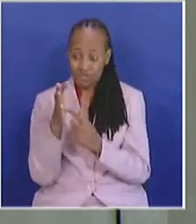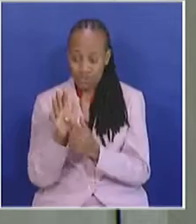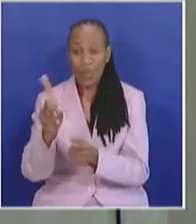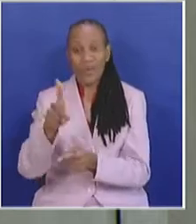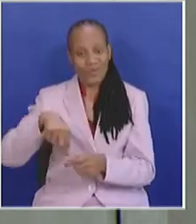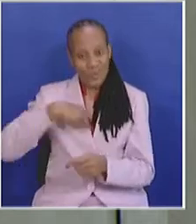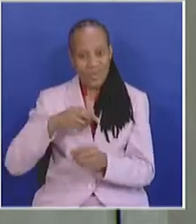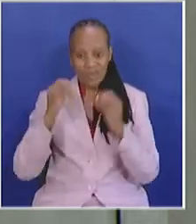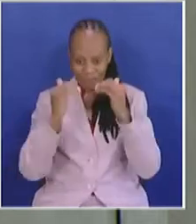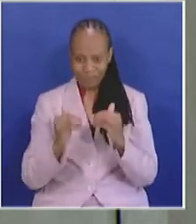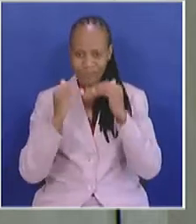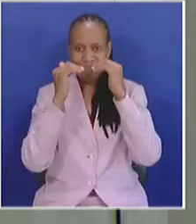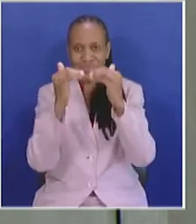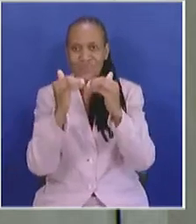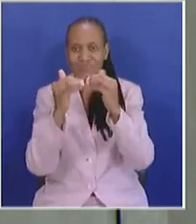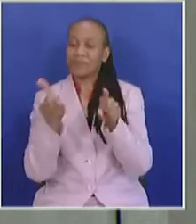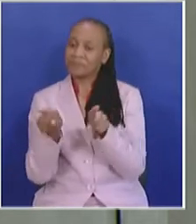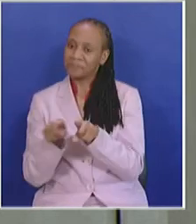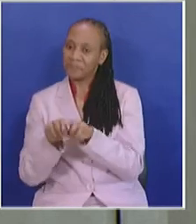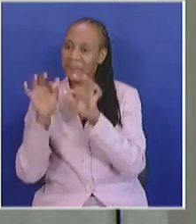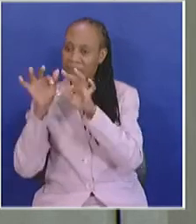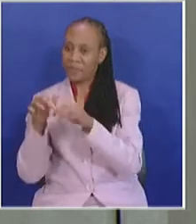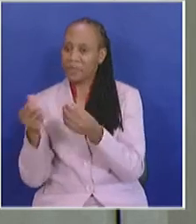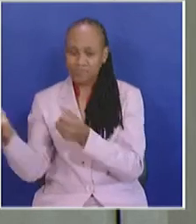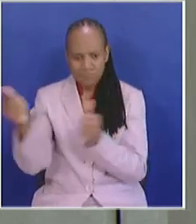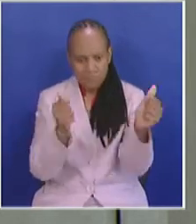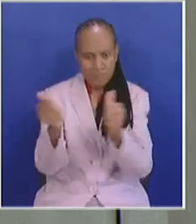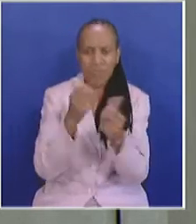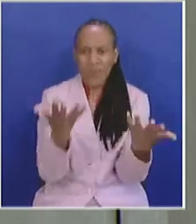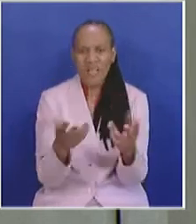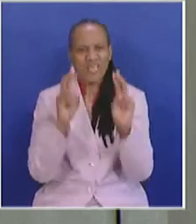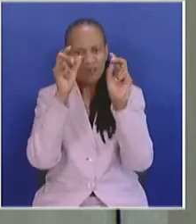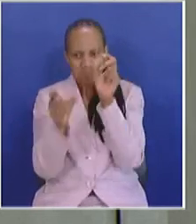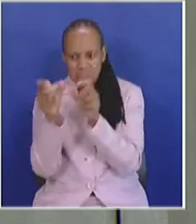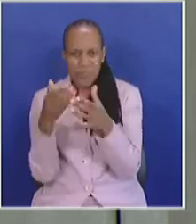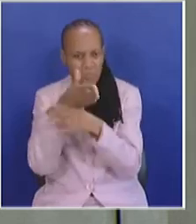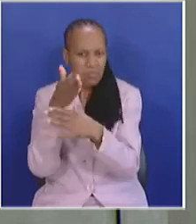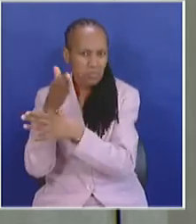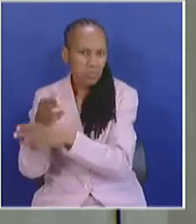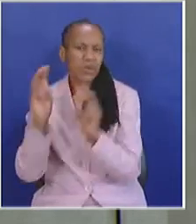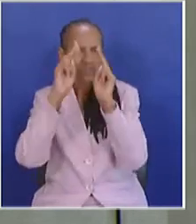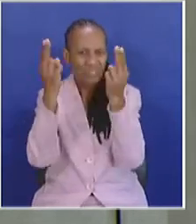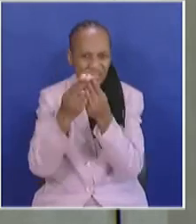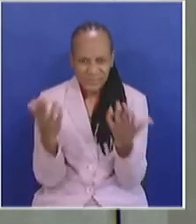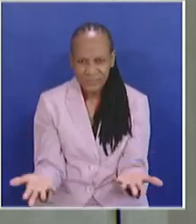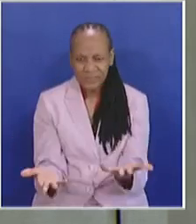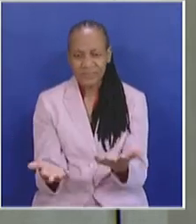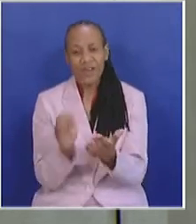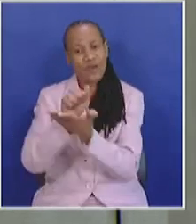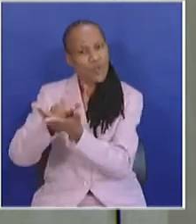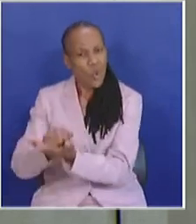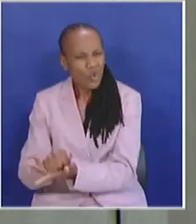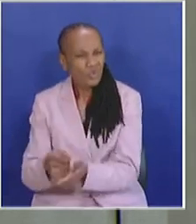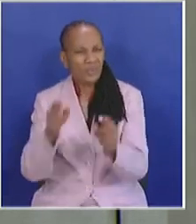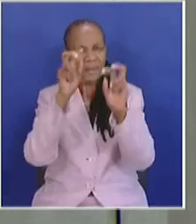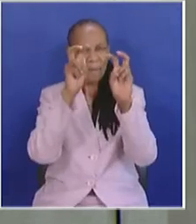strengthen how we connect people to work, students to colleges and universities, raw materials such as coal to power